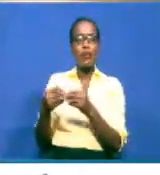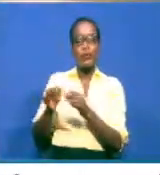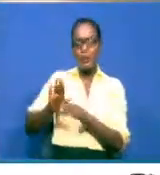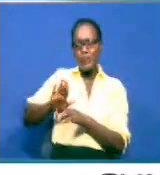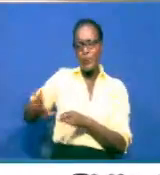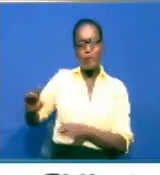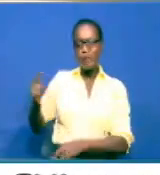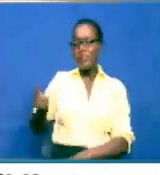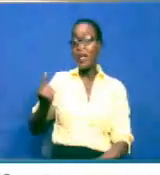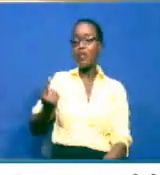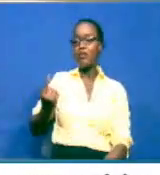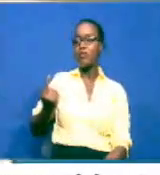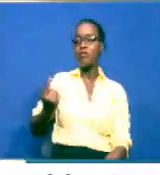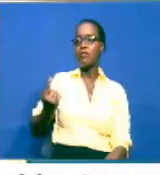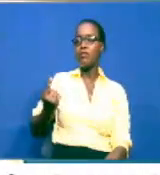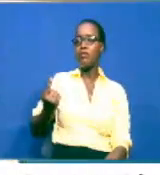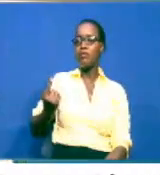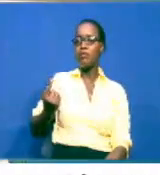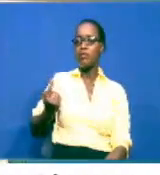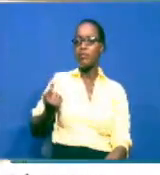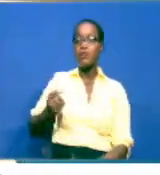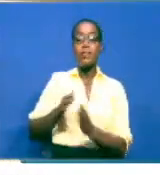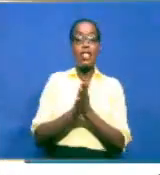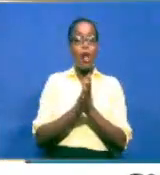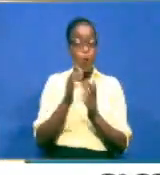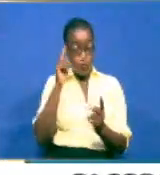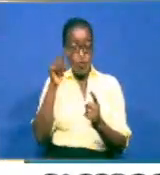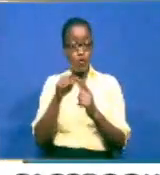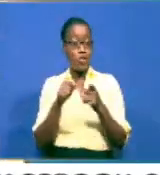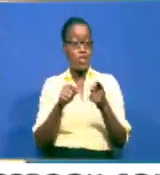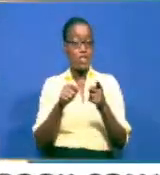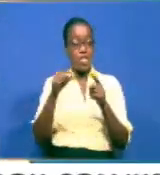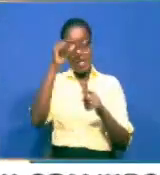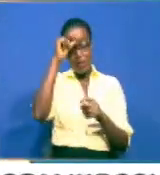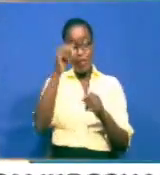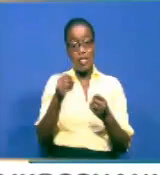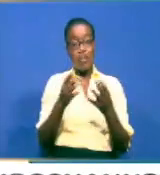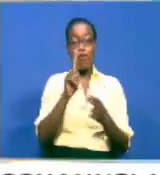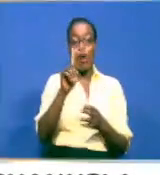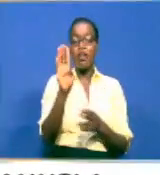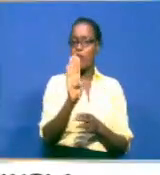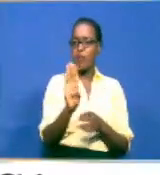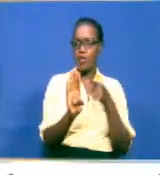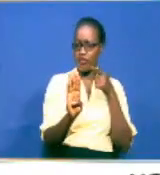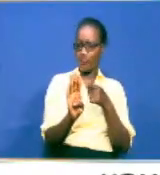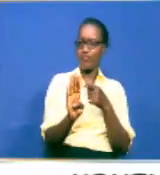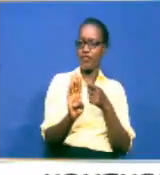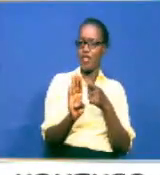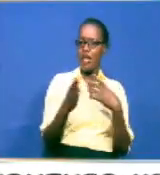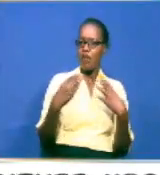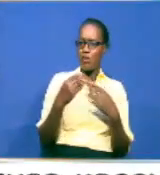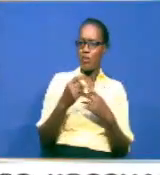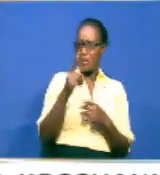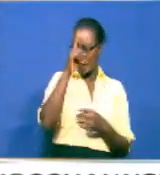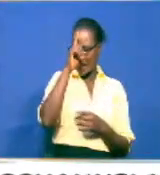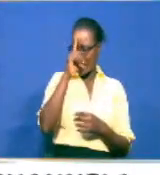own. Exactly. And actually, we will look at that, because the government did release 1 billion for people with severe disabilities, and of